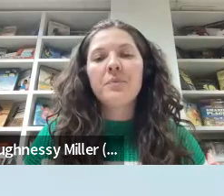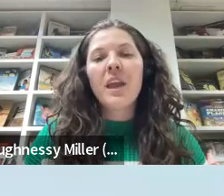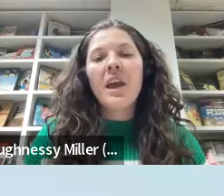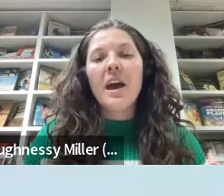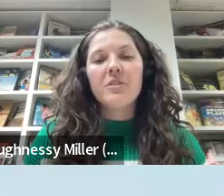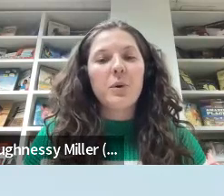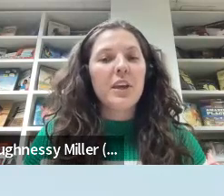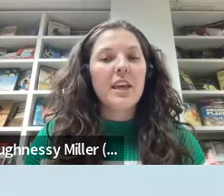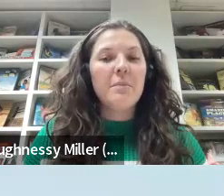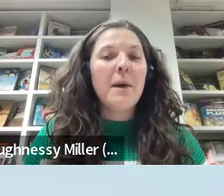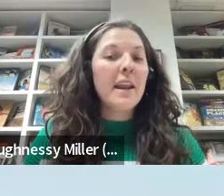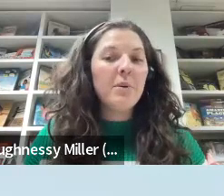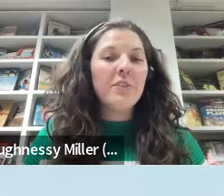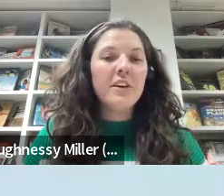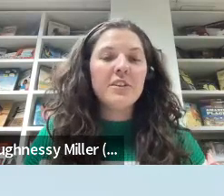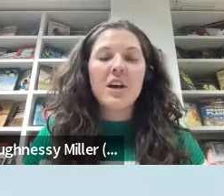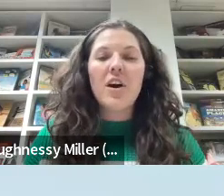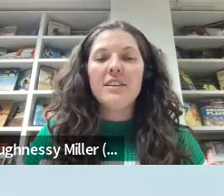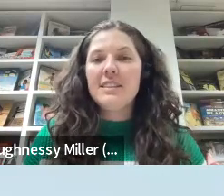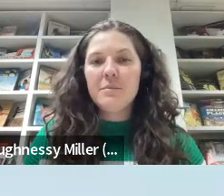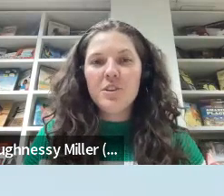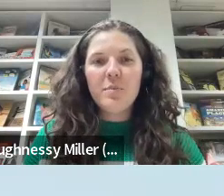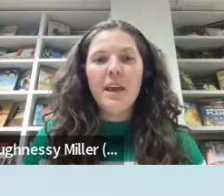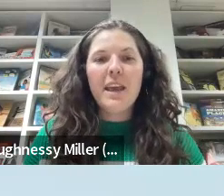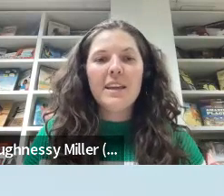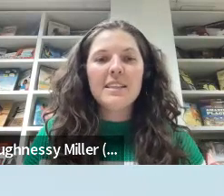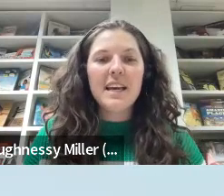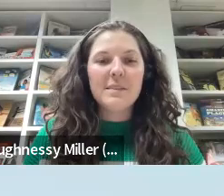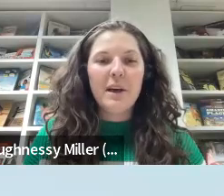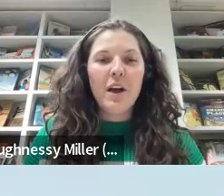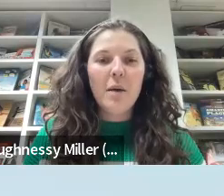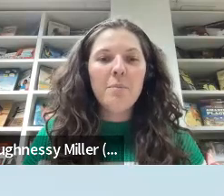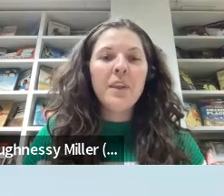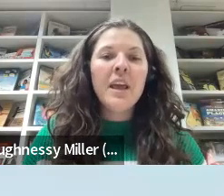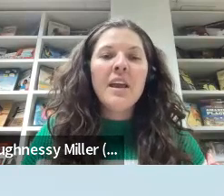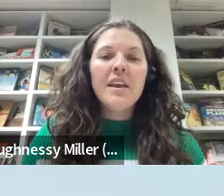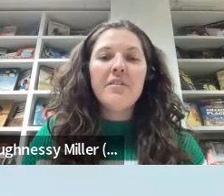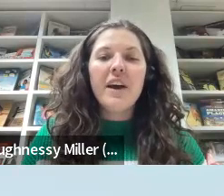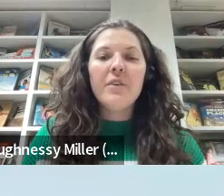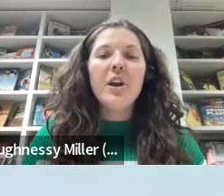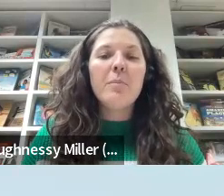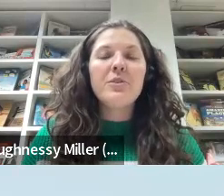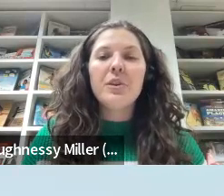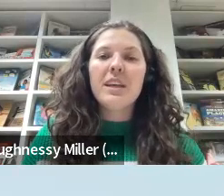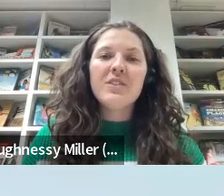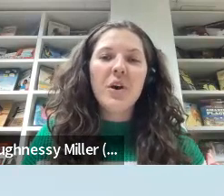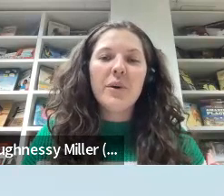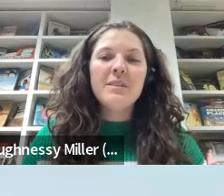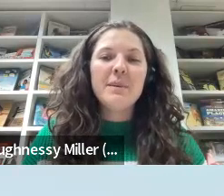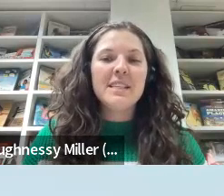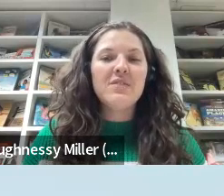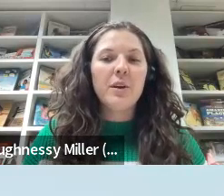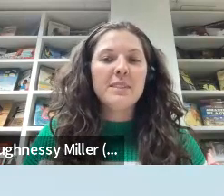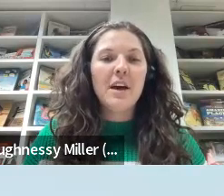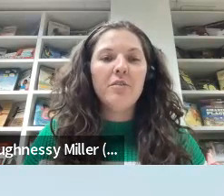work. After working in pineapple fields, on a steamship, and as a bellhop, he found an opportunity to go